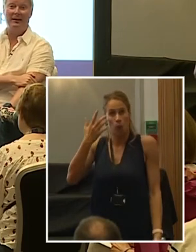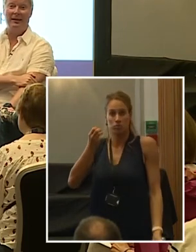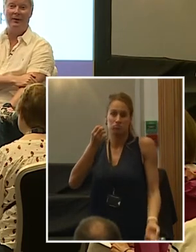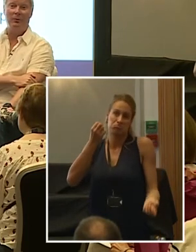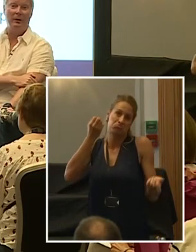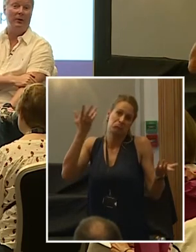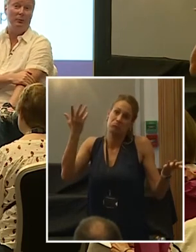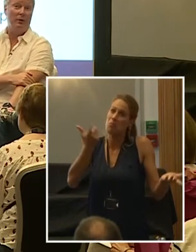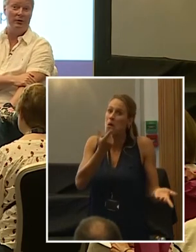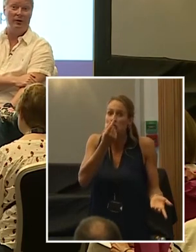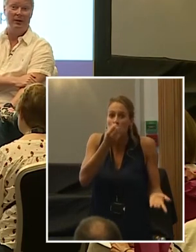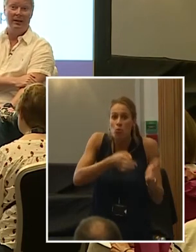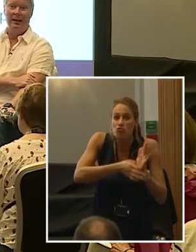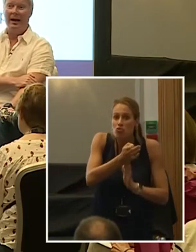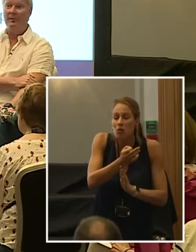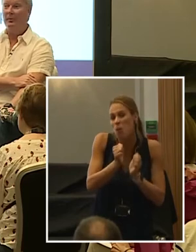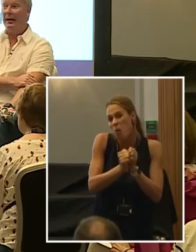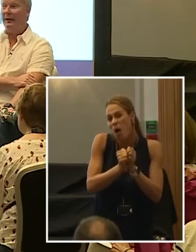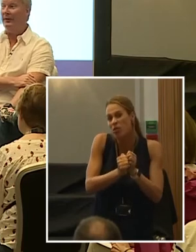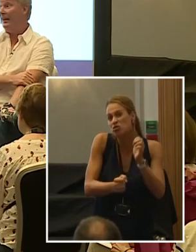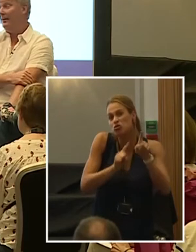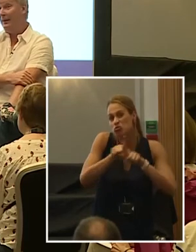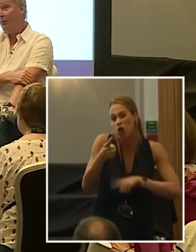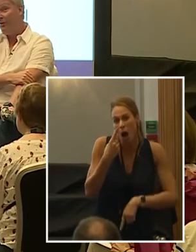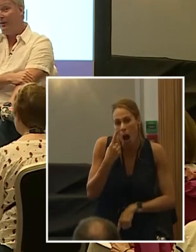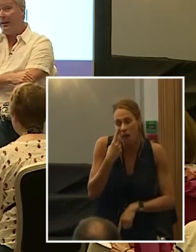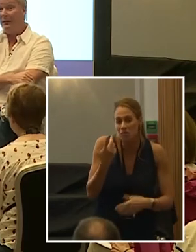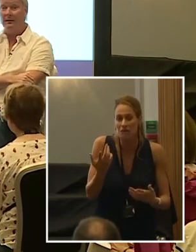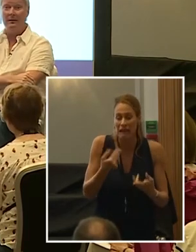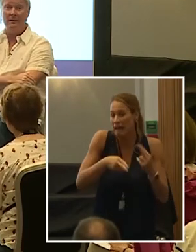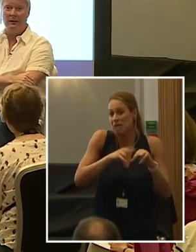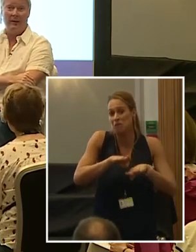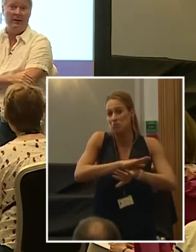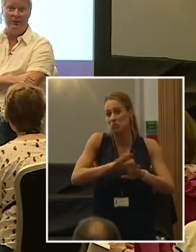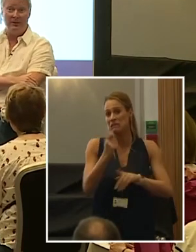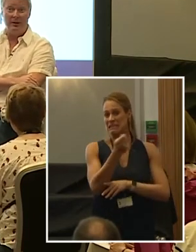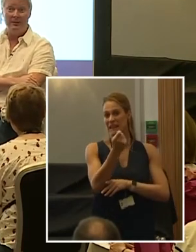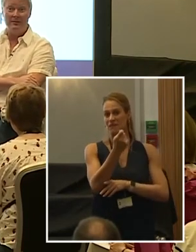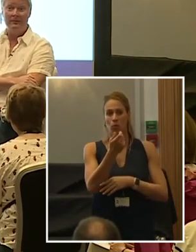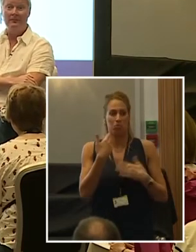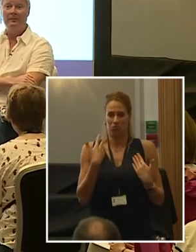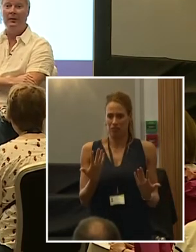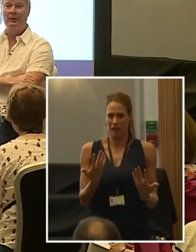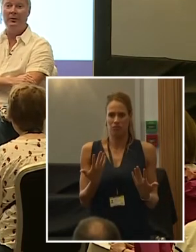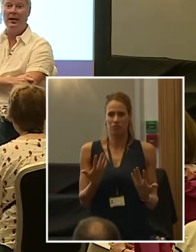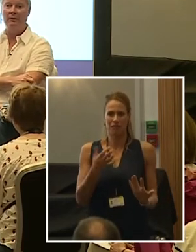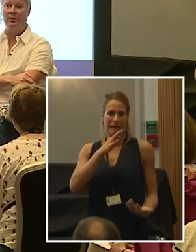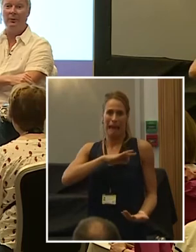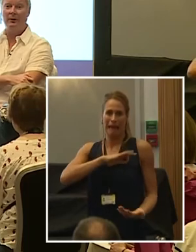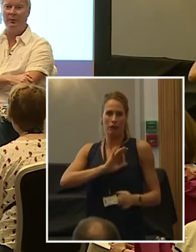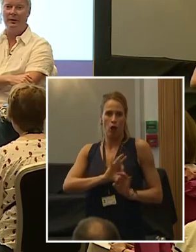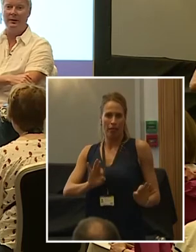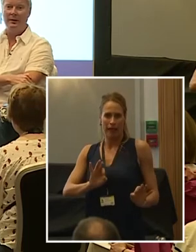better, is worth a shot. If it didn't improve it, then nothing has really changed. You know, we just carry